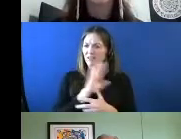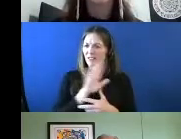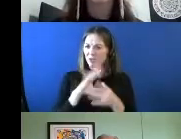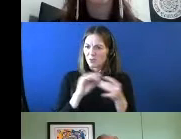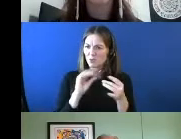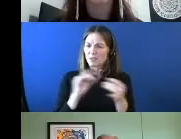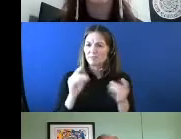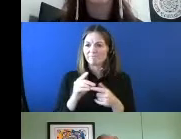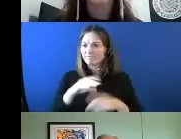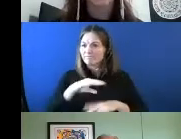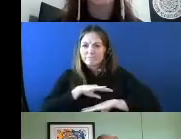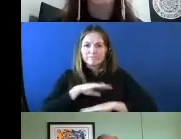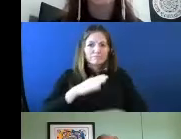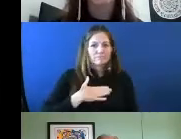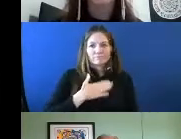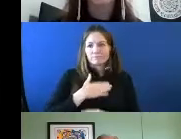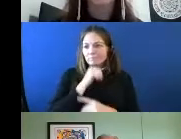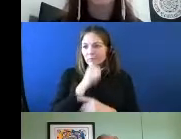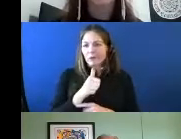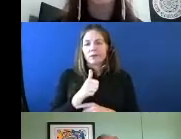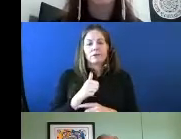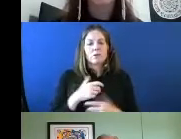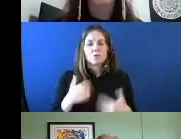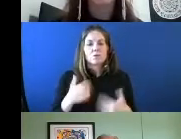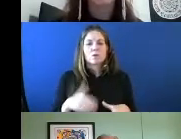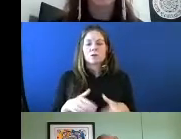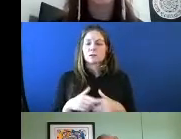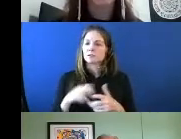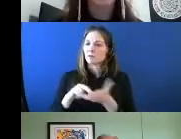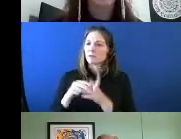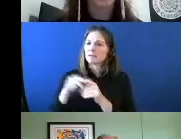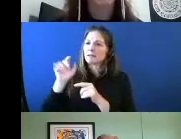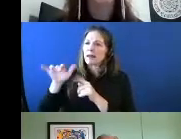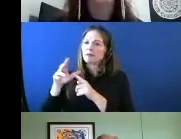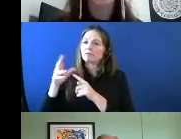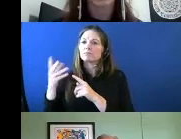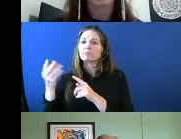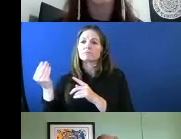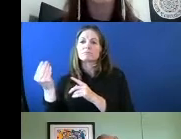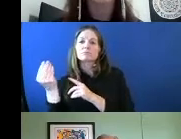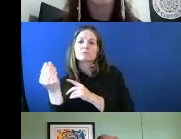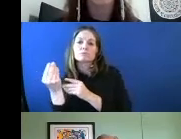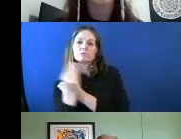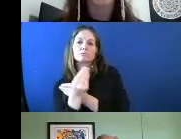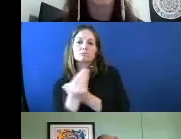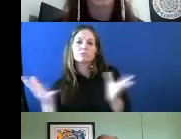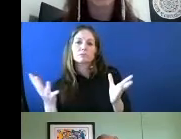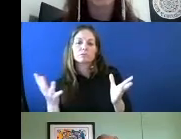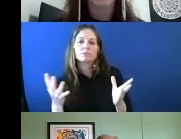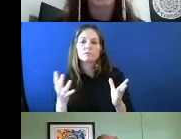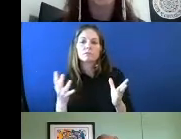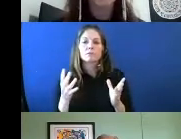so bringing that medicine into that process just sort of helped that healing process, right? Sharing your story, but also being